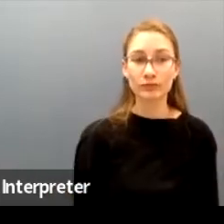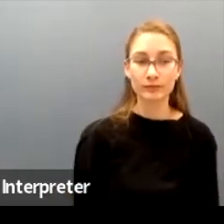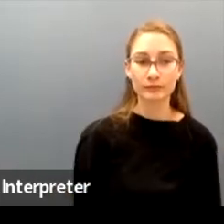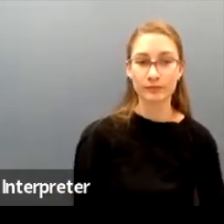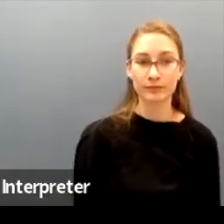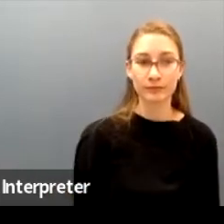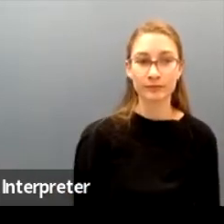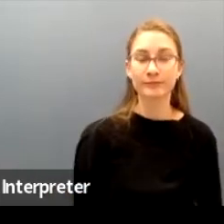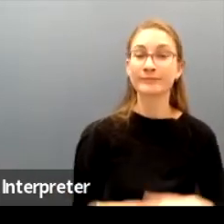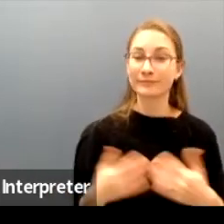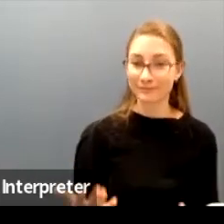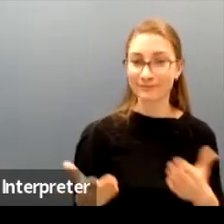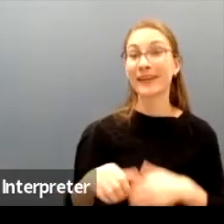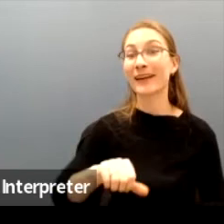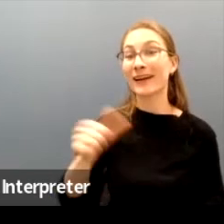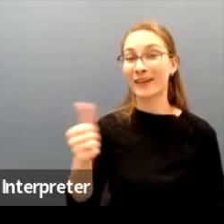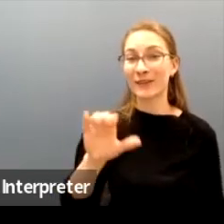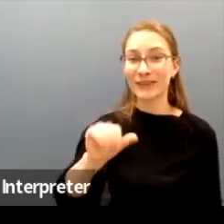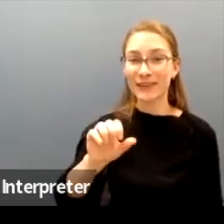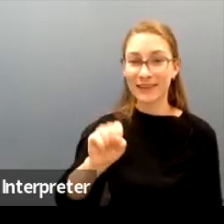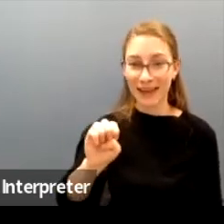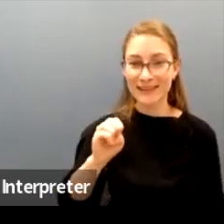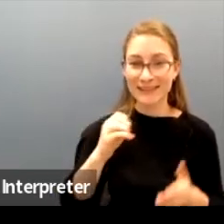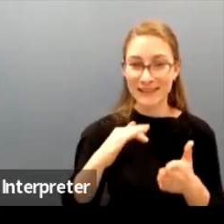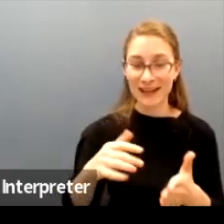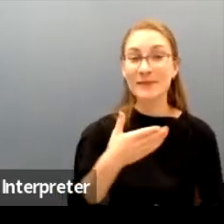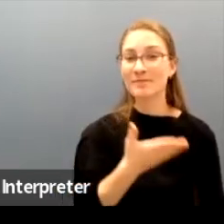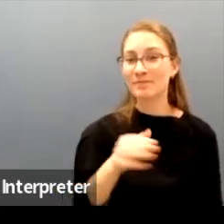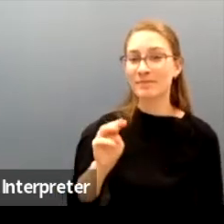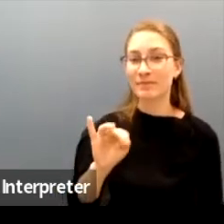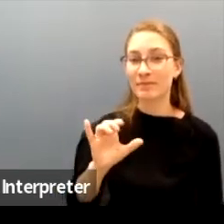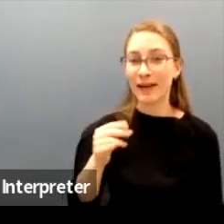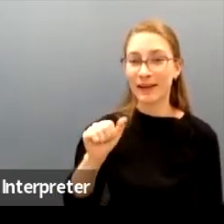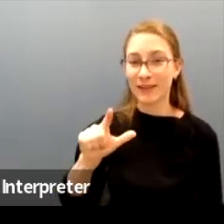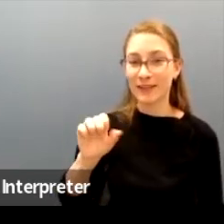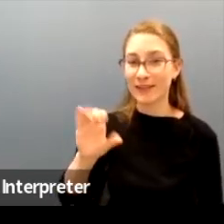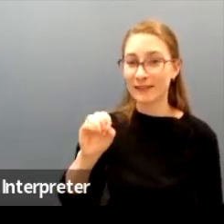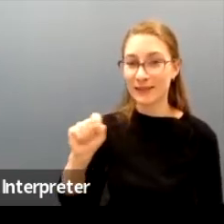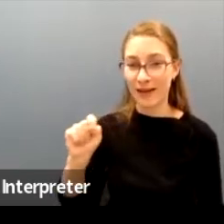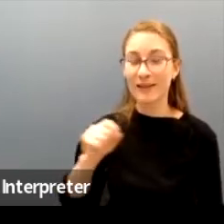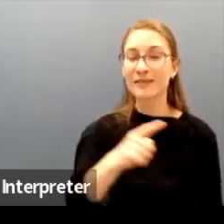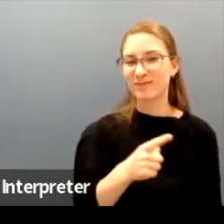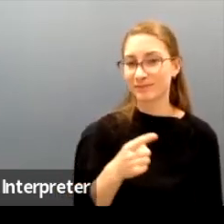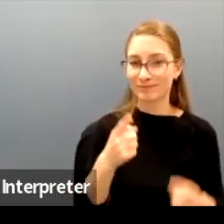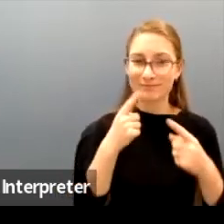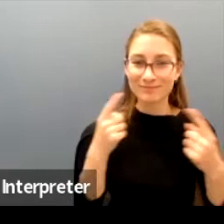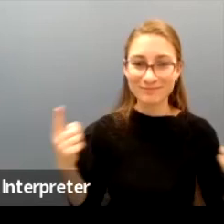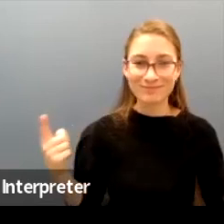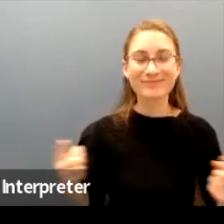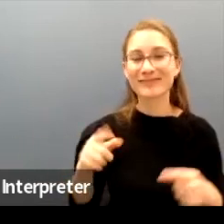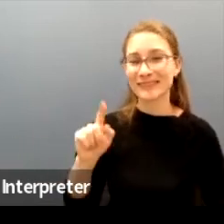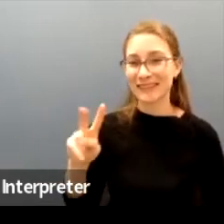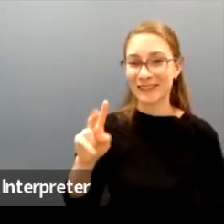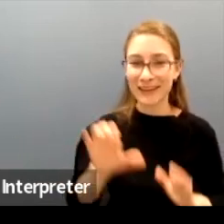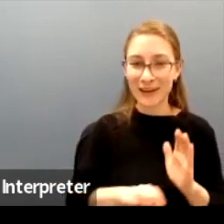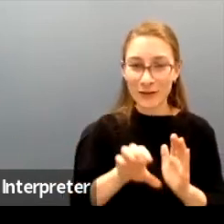All right, so I have another case study here. This is Michael Scott. So again, this is another well-known, familiar TV character, and we want to